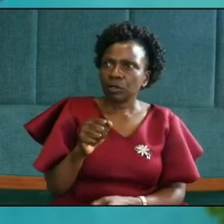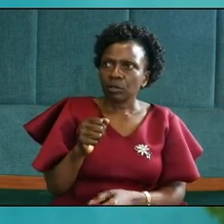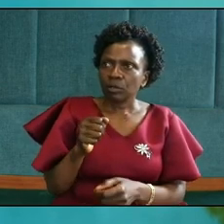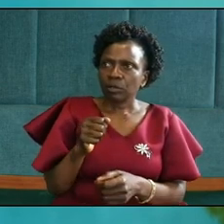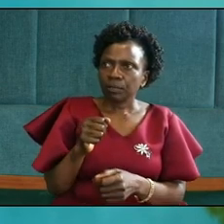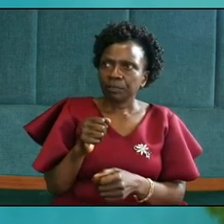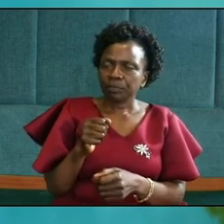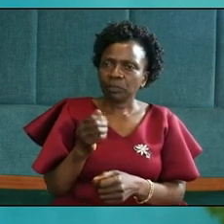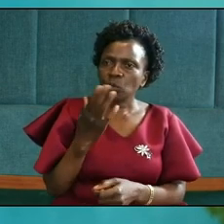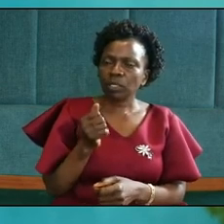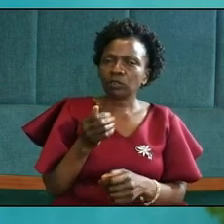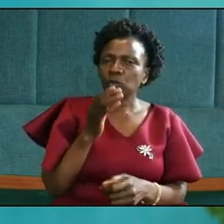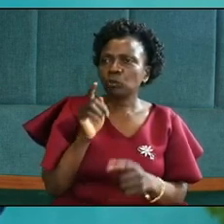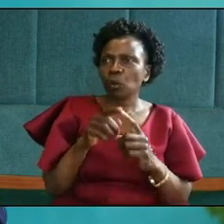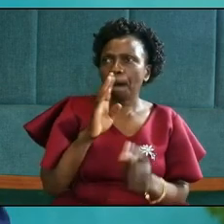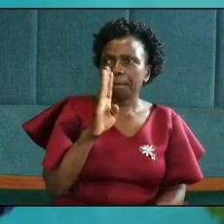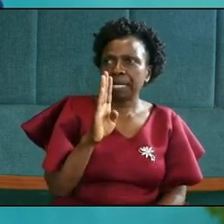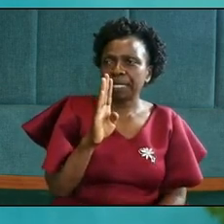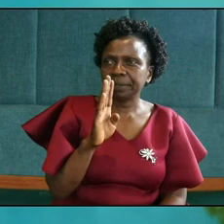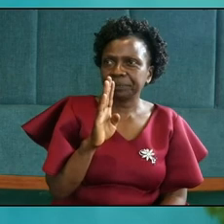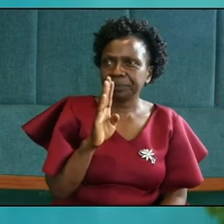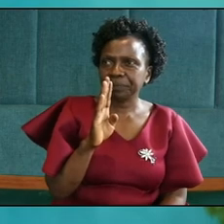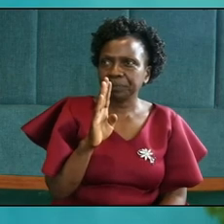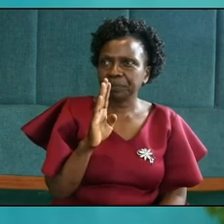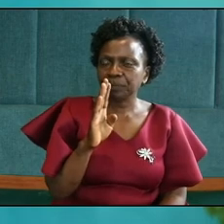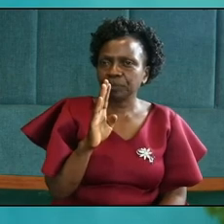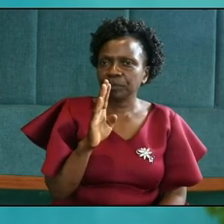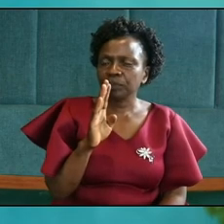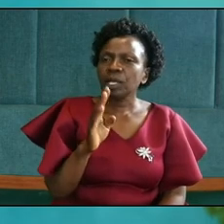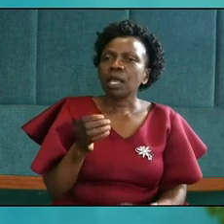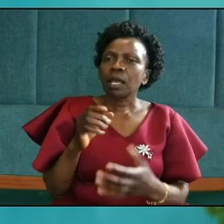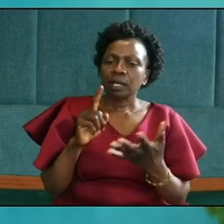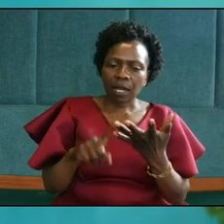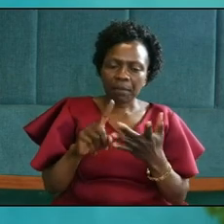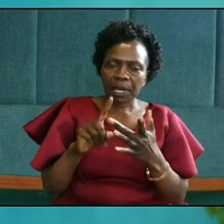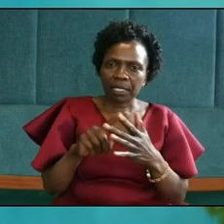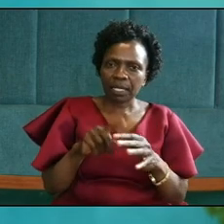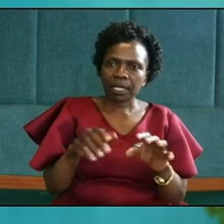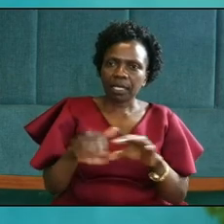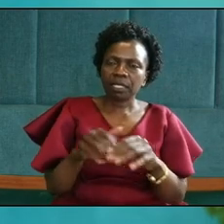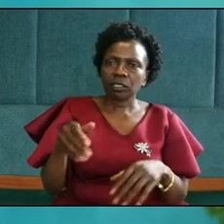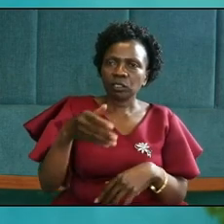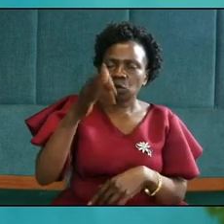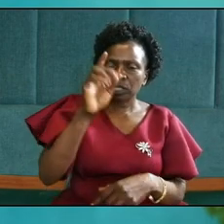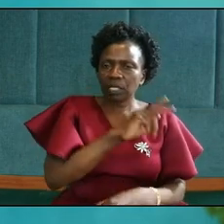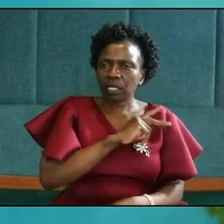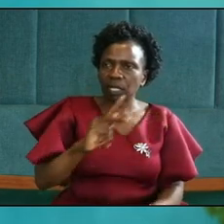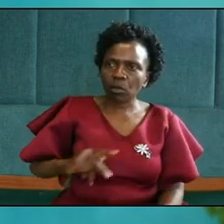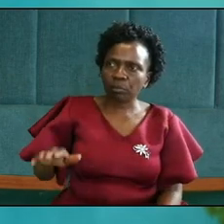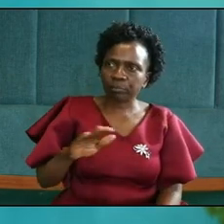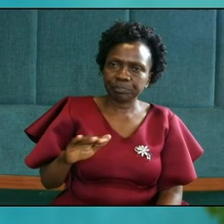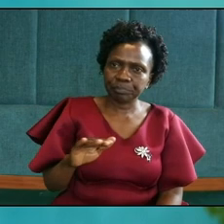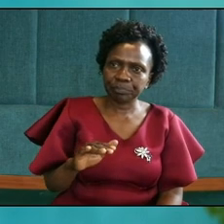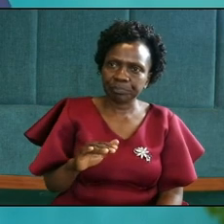to be. Will you want to be? Would you want to be? Would you? I want to be numbered. Every merciful act to the needy and the suffering